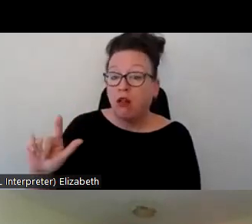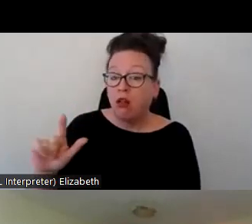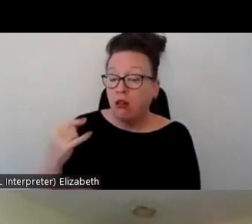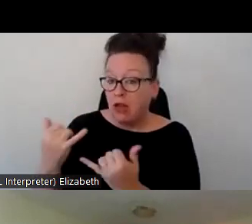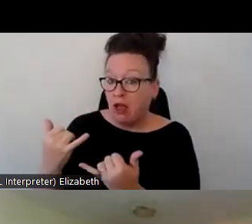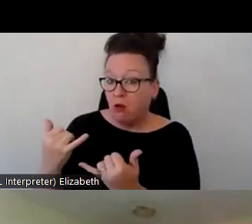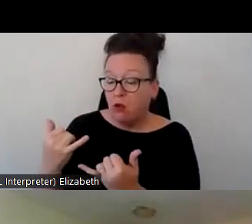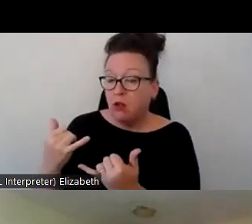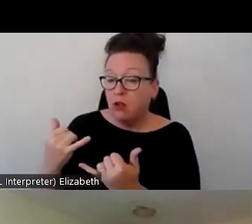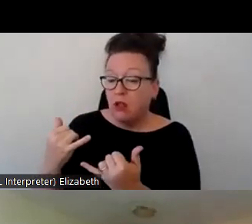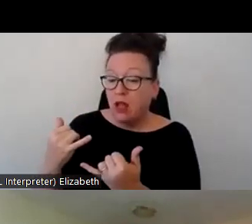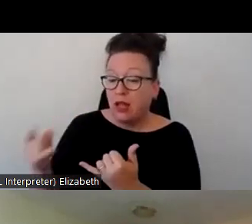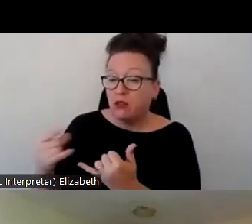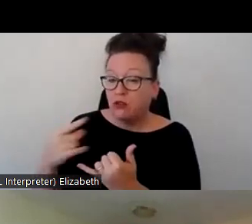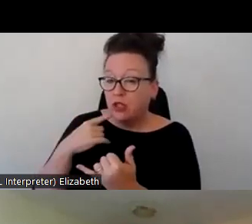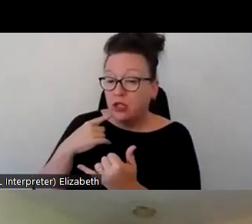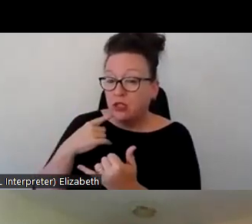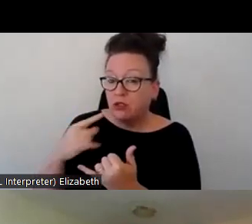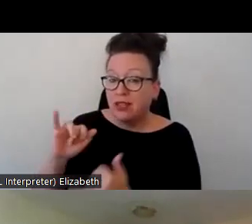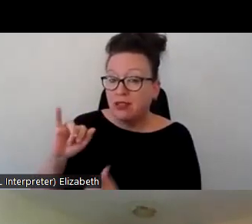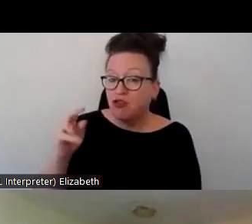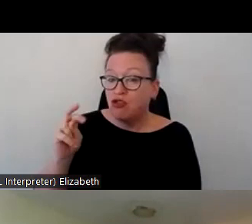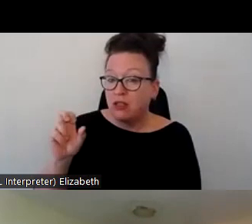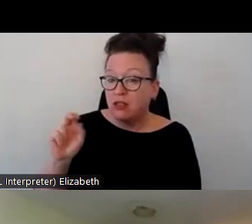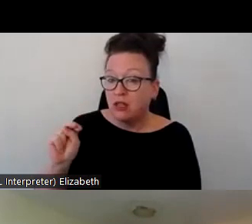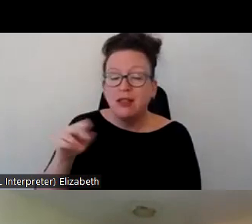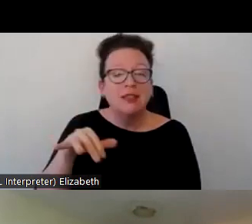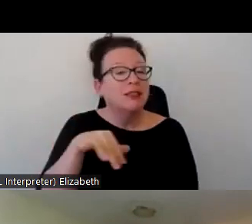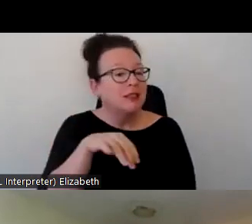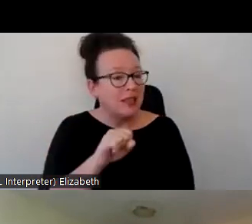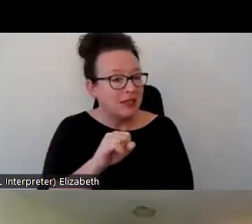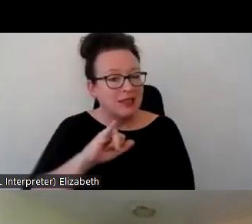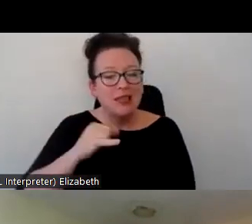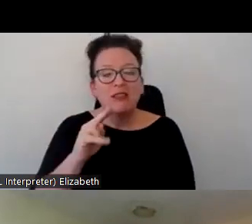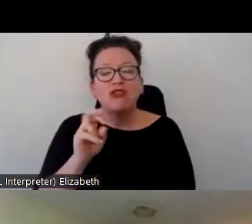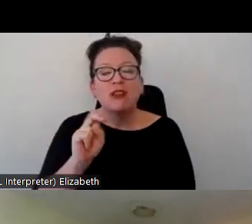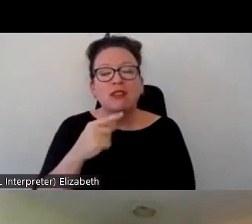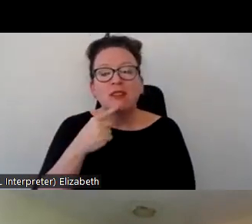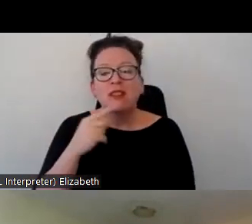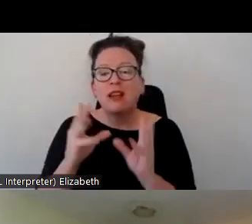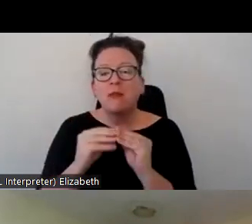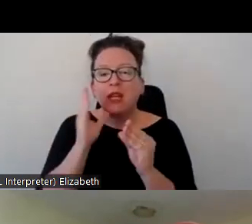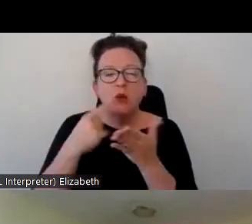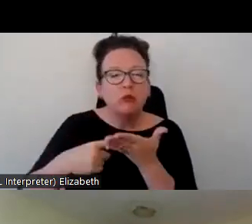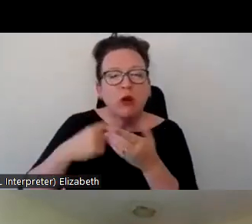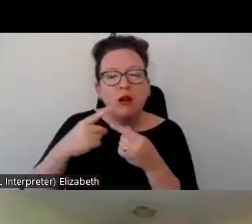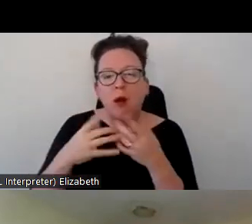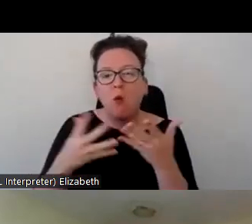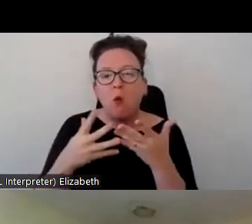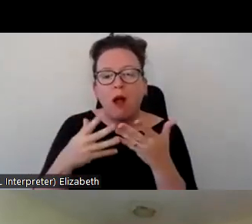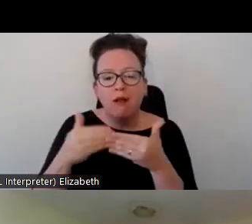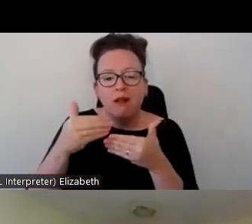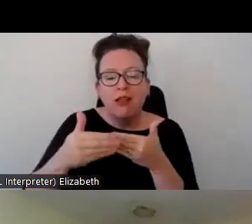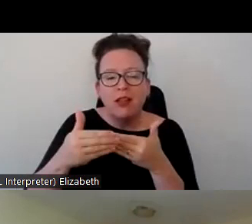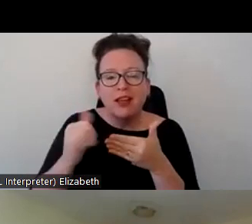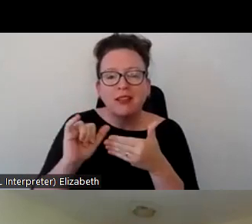first. Yeah, he's gonna talk about what the NextGen program can do for me. Yeah. Because I did want